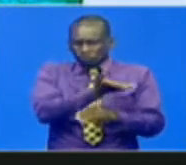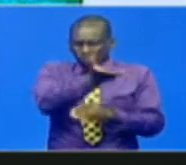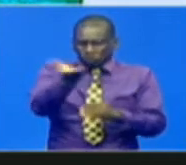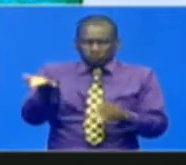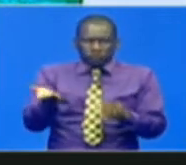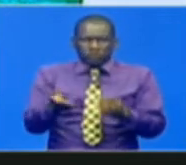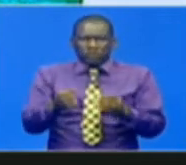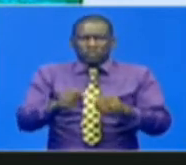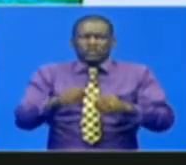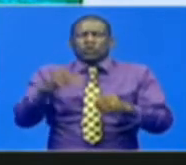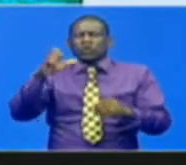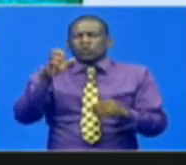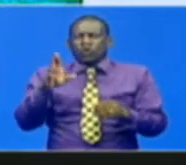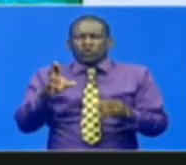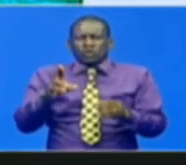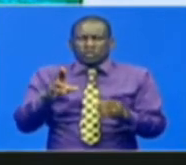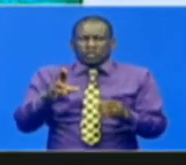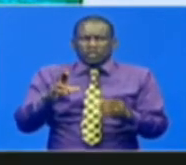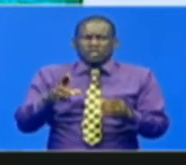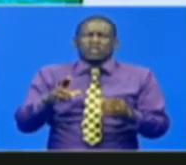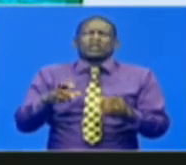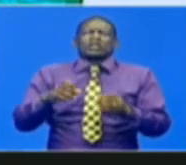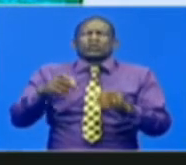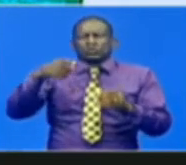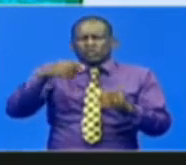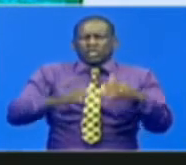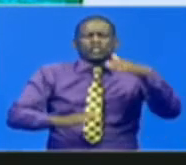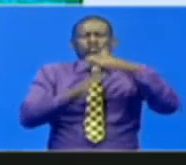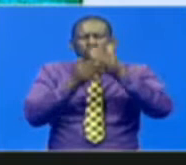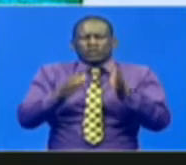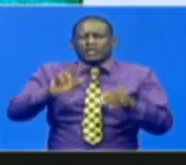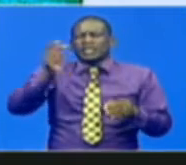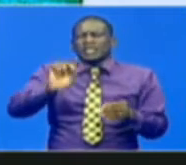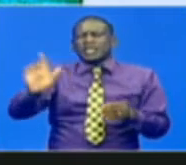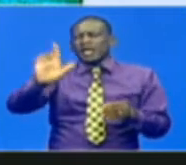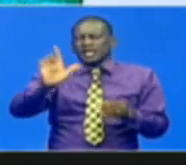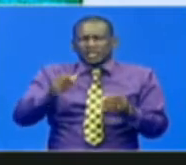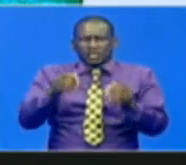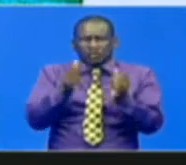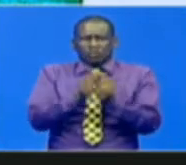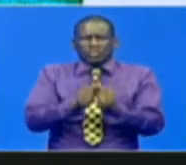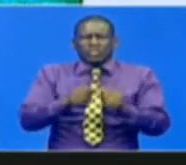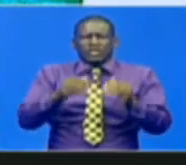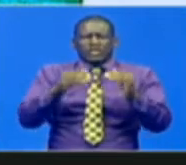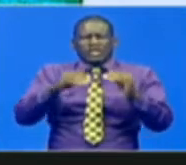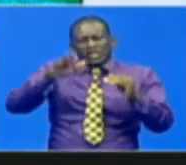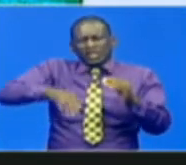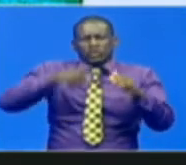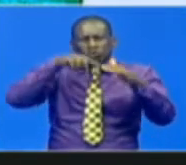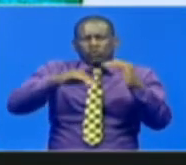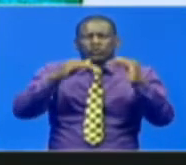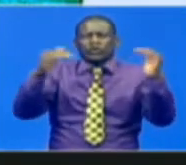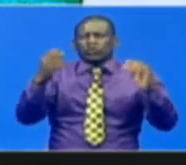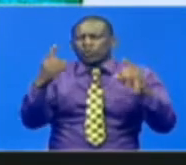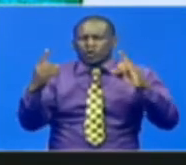Defending champions Gor Mahia put aside their troubles to reclaim top spot in the Kenyan Premier League despite conceding a late goal to draw 1-1